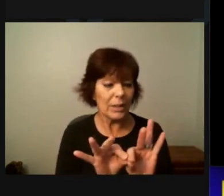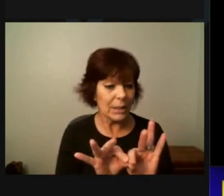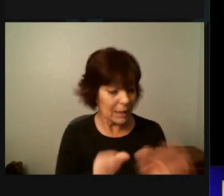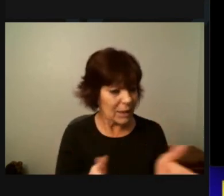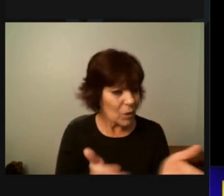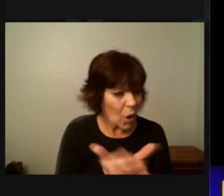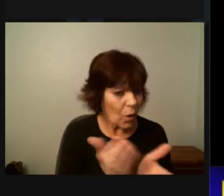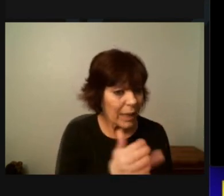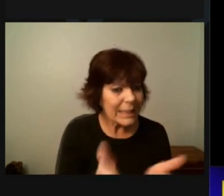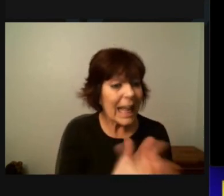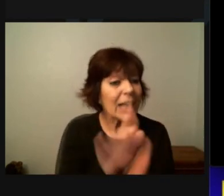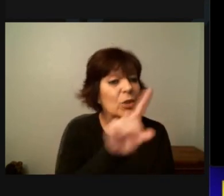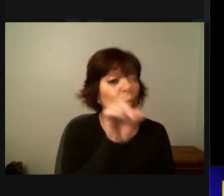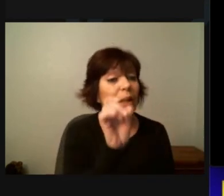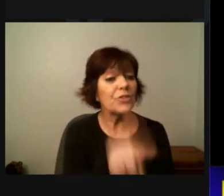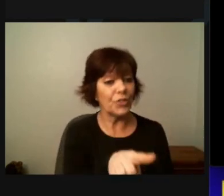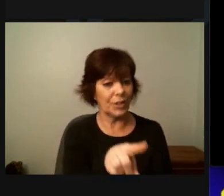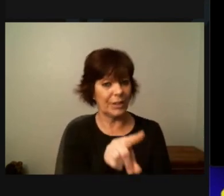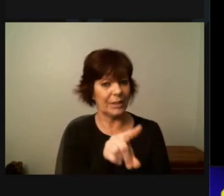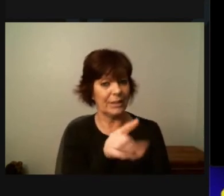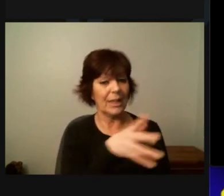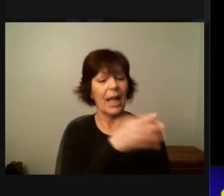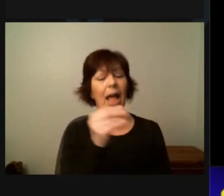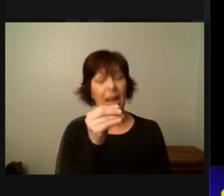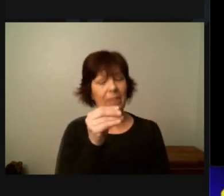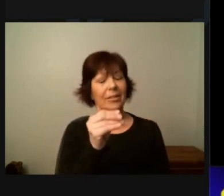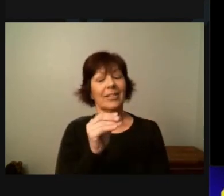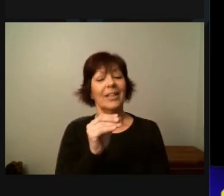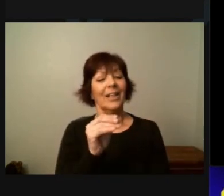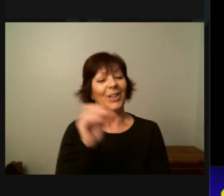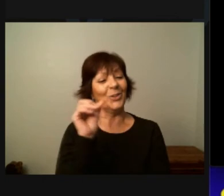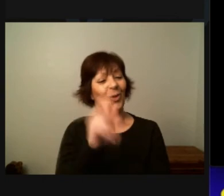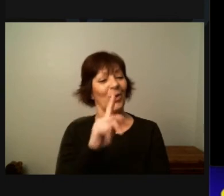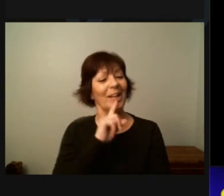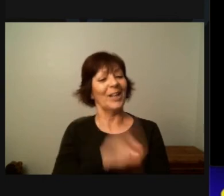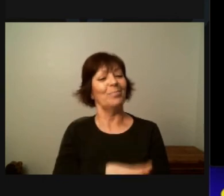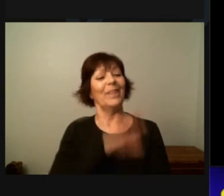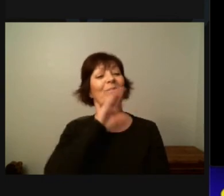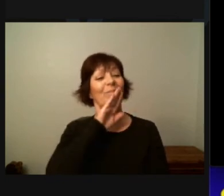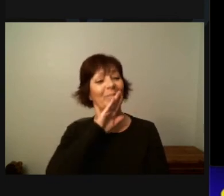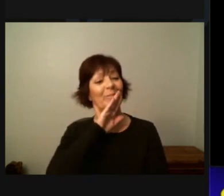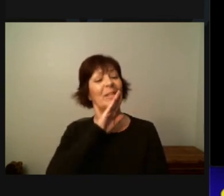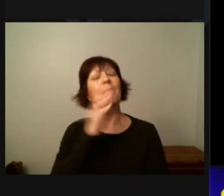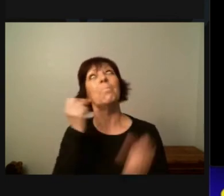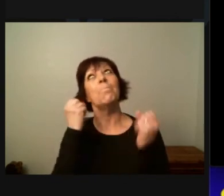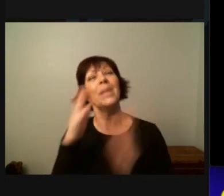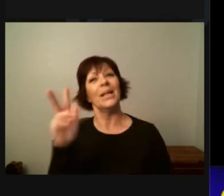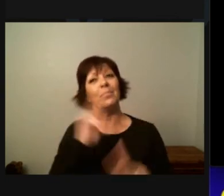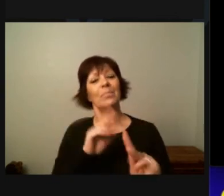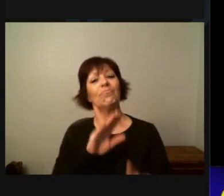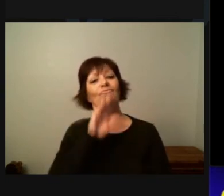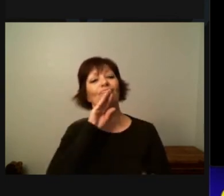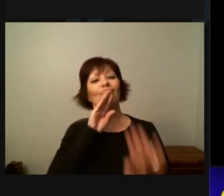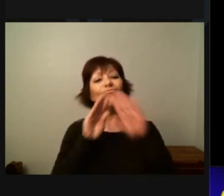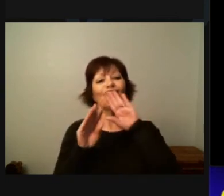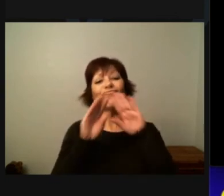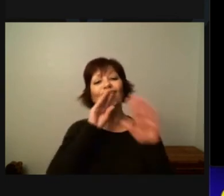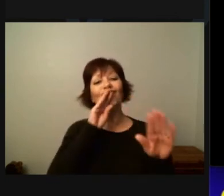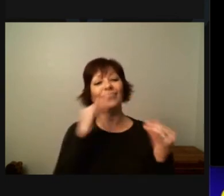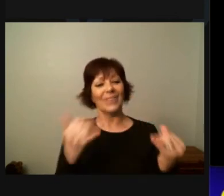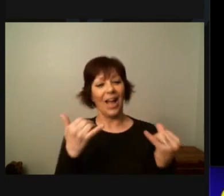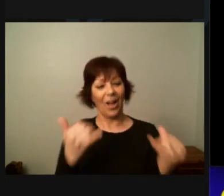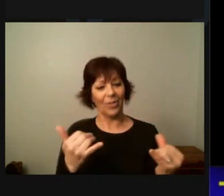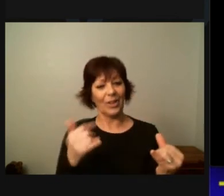questions, and it's very okay to be frustrated. There's a lot of people who are frustrated right now, who